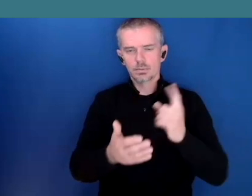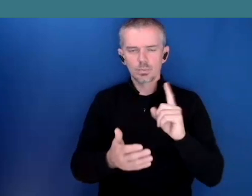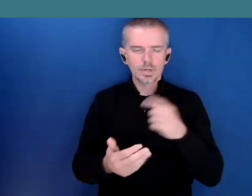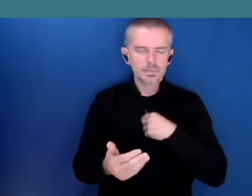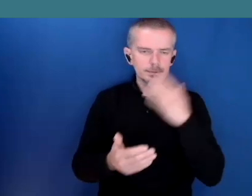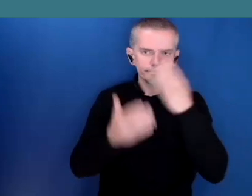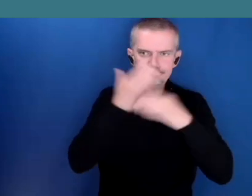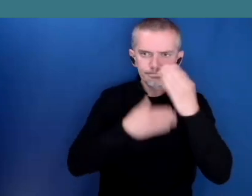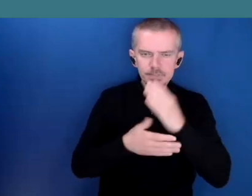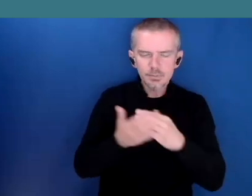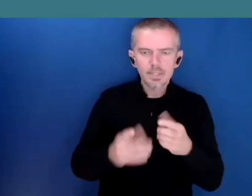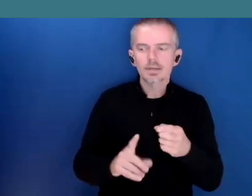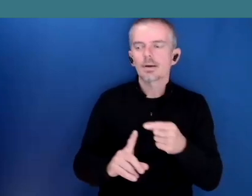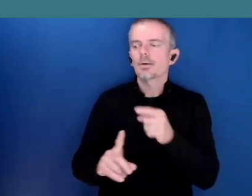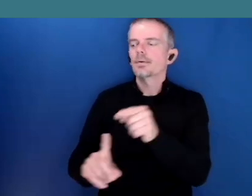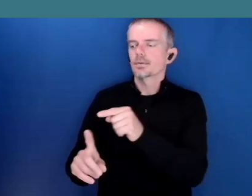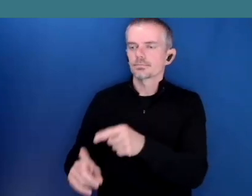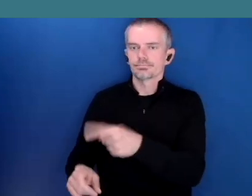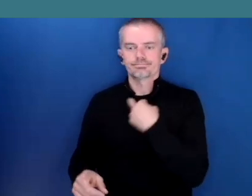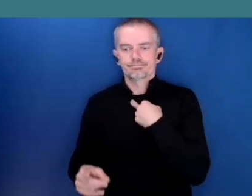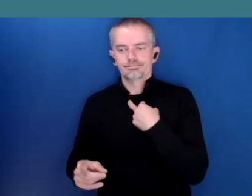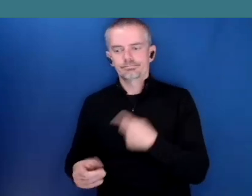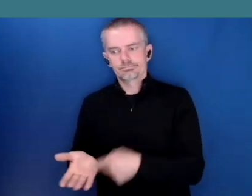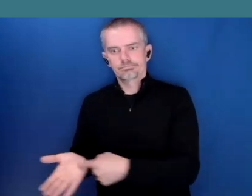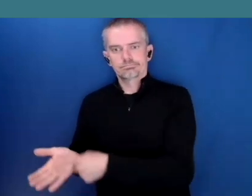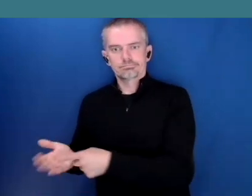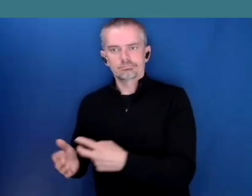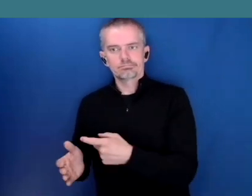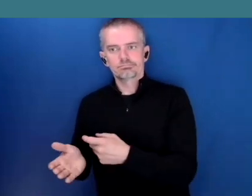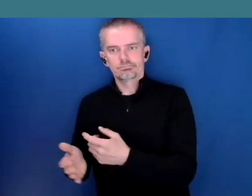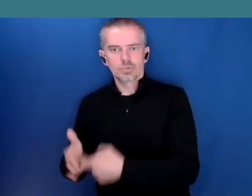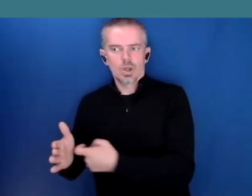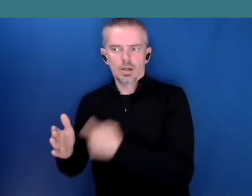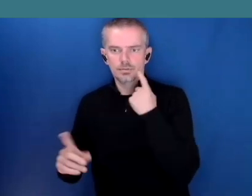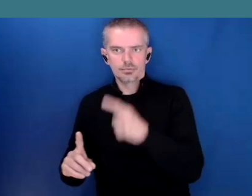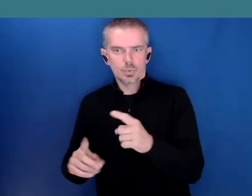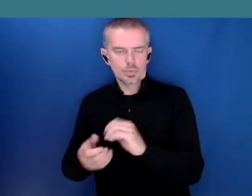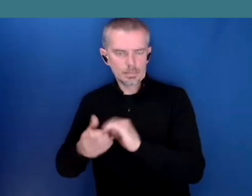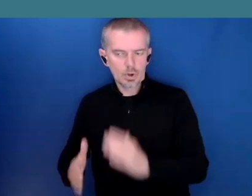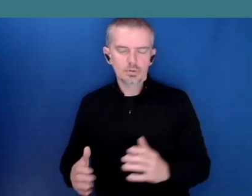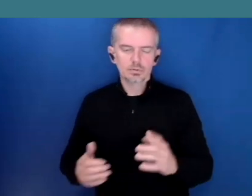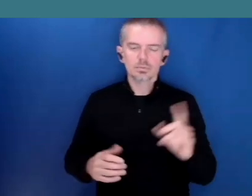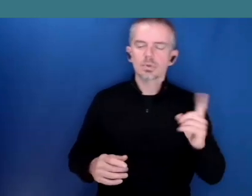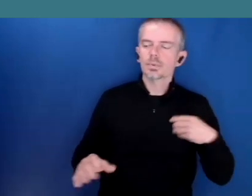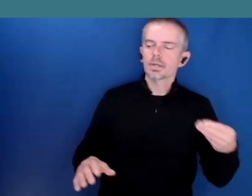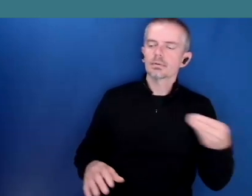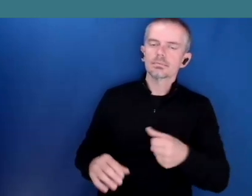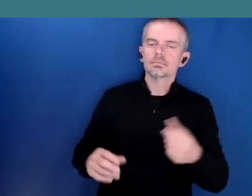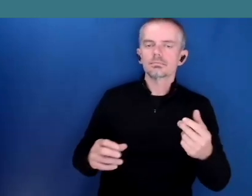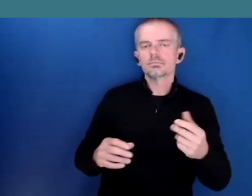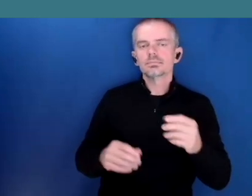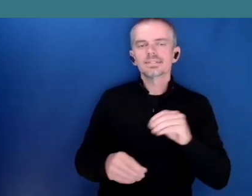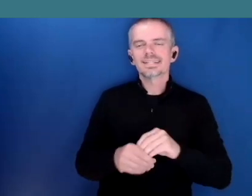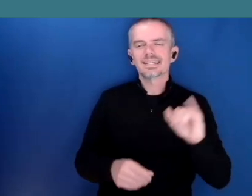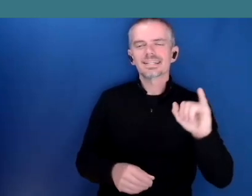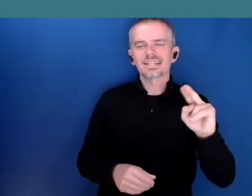those that we can be looking at as match? And that kind of goes into that more in kind. So this is going to be something that is of value that